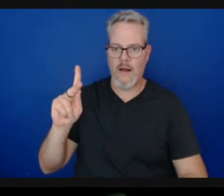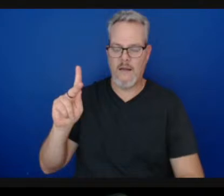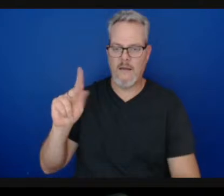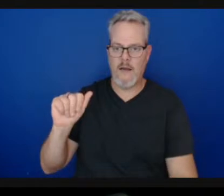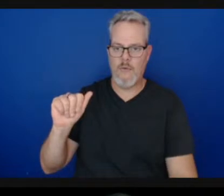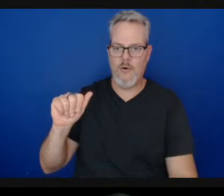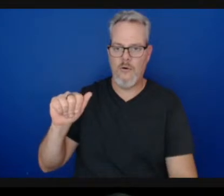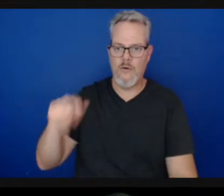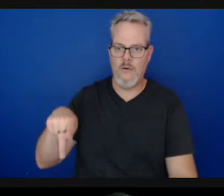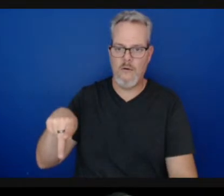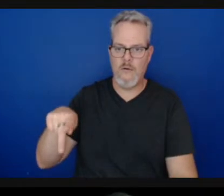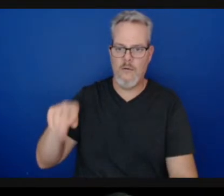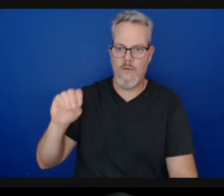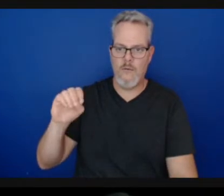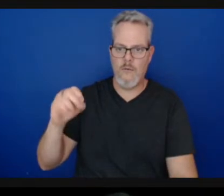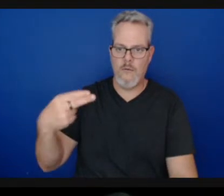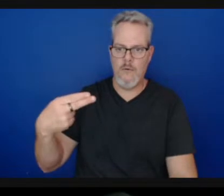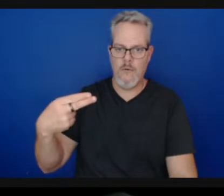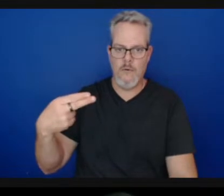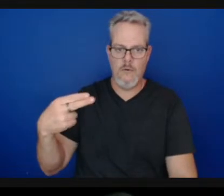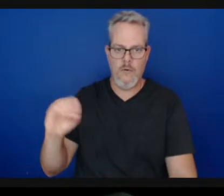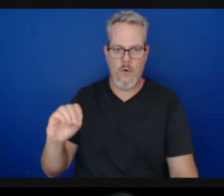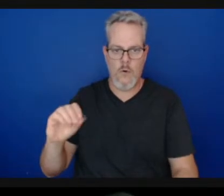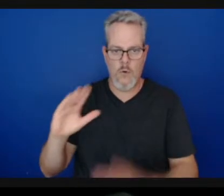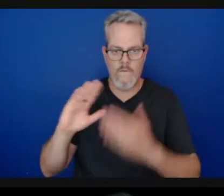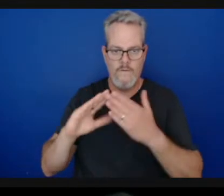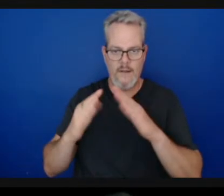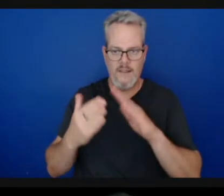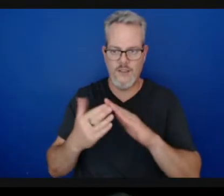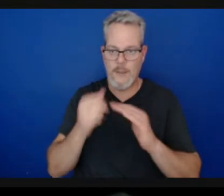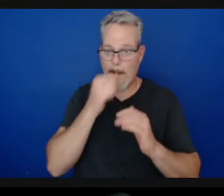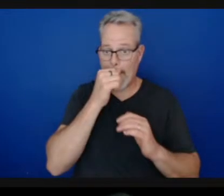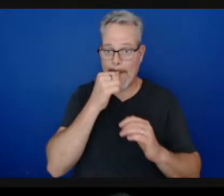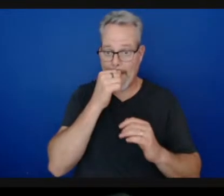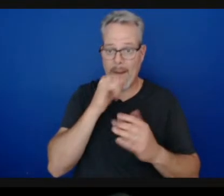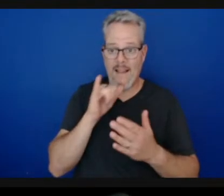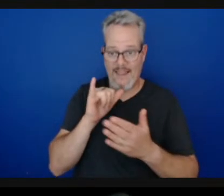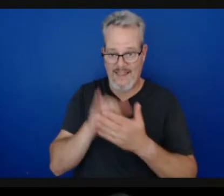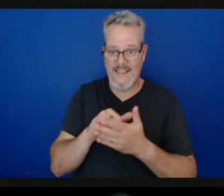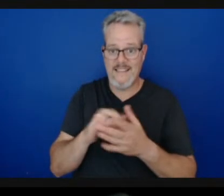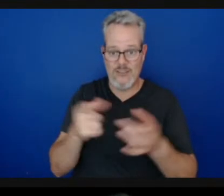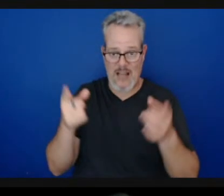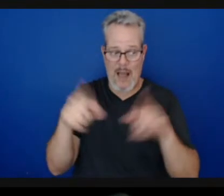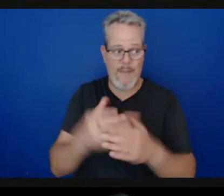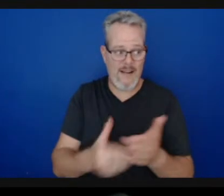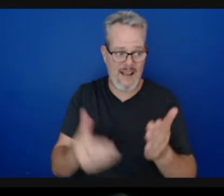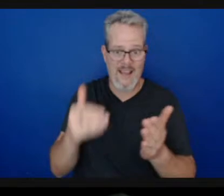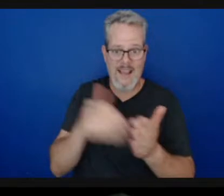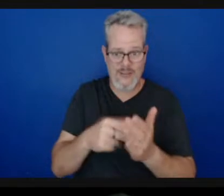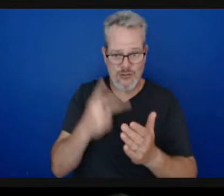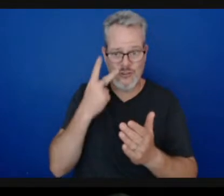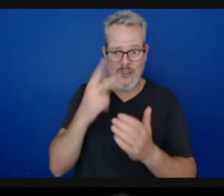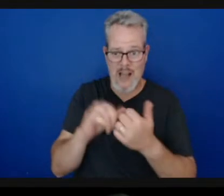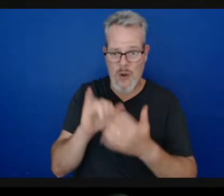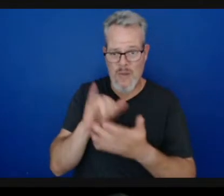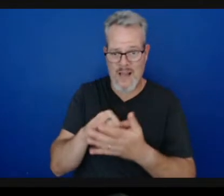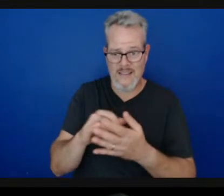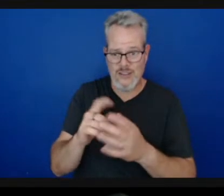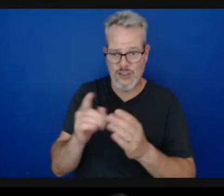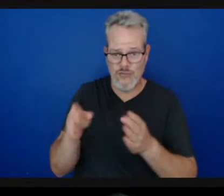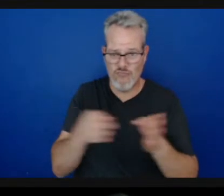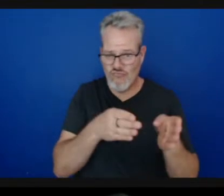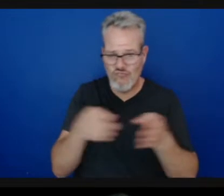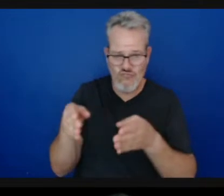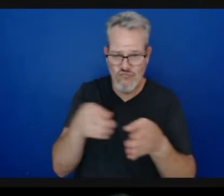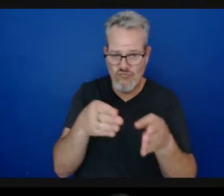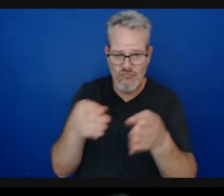cones diverted lava northward away from the main part of town. This diversion will come up again. They saw how diversion was happening naturally, and